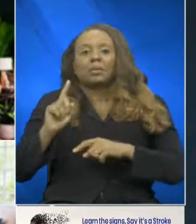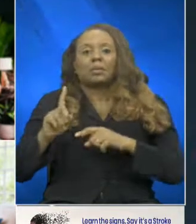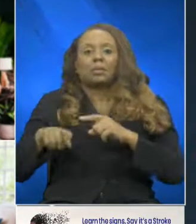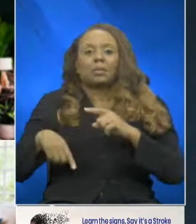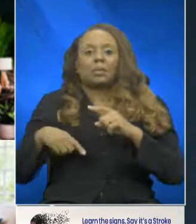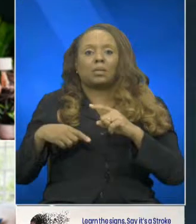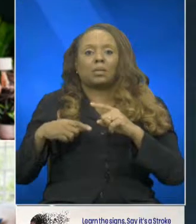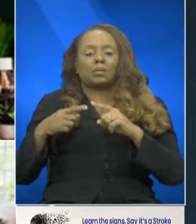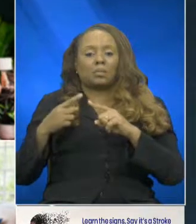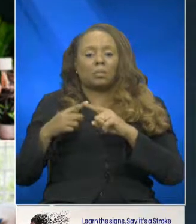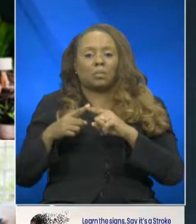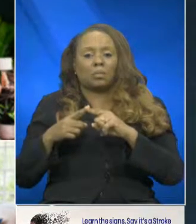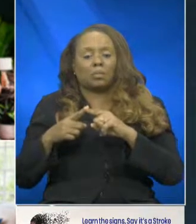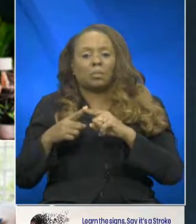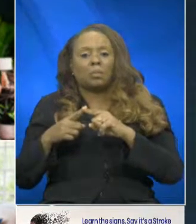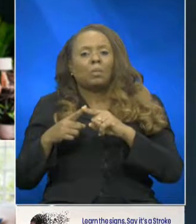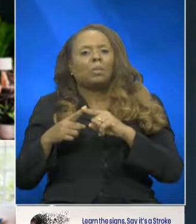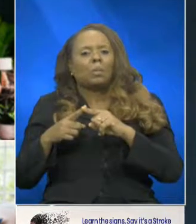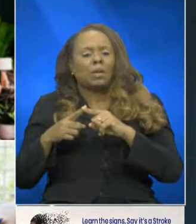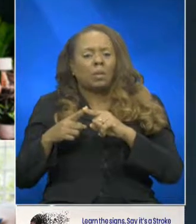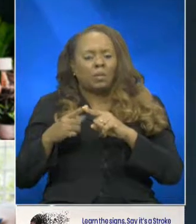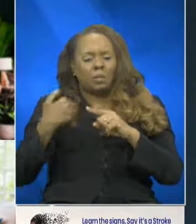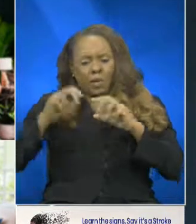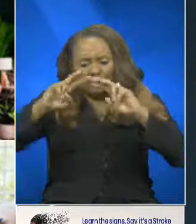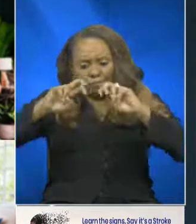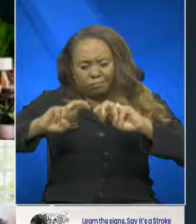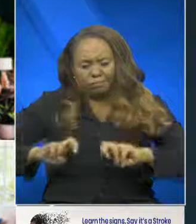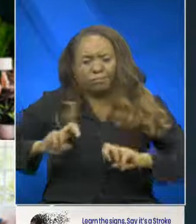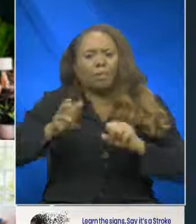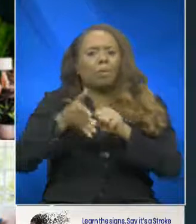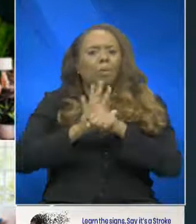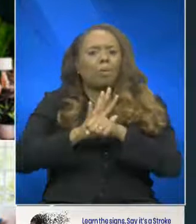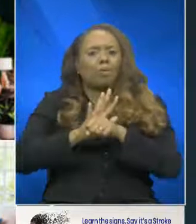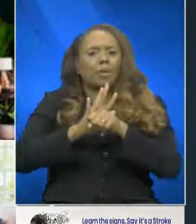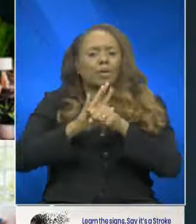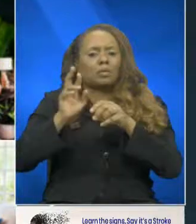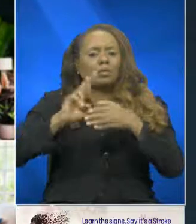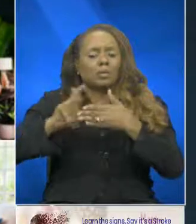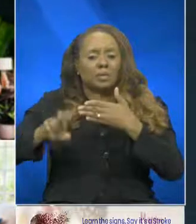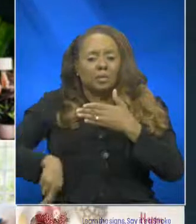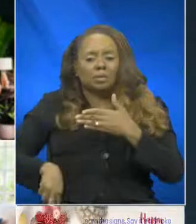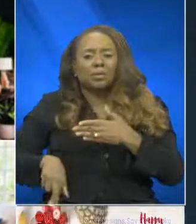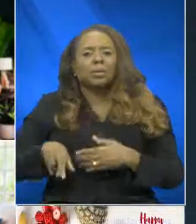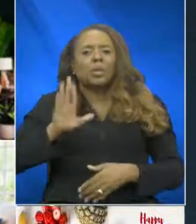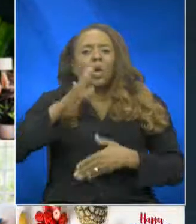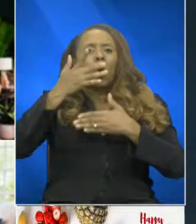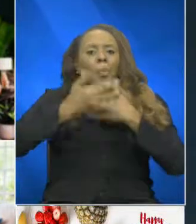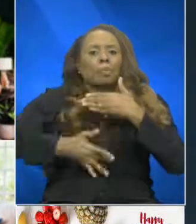for want of a better term, clot more easily. And that has also increased the